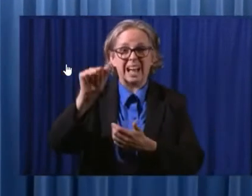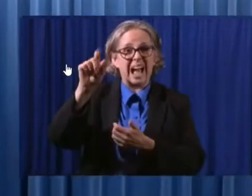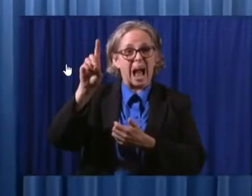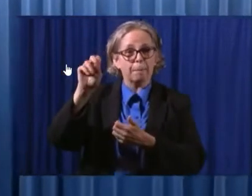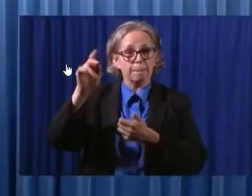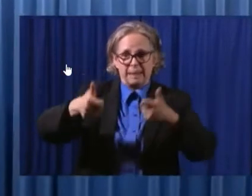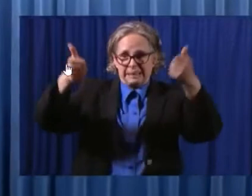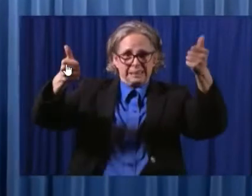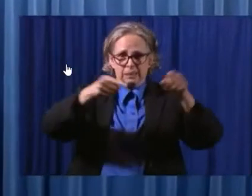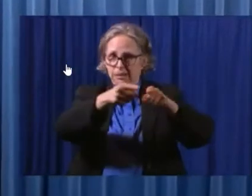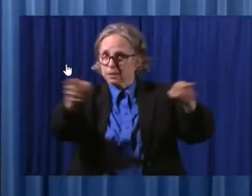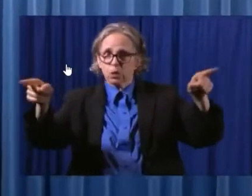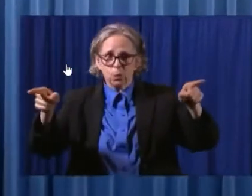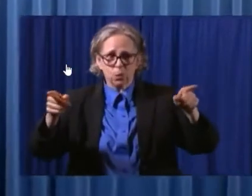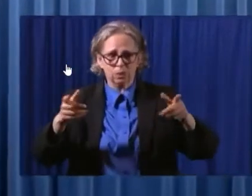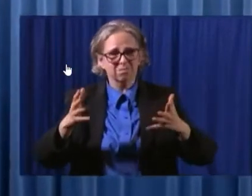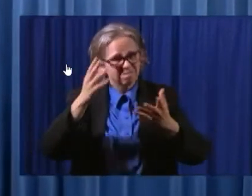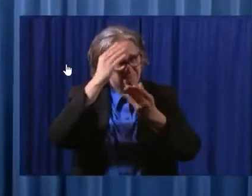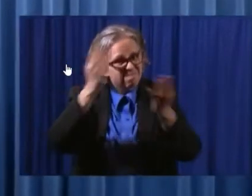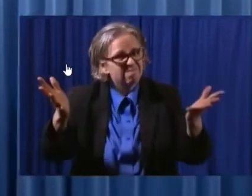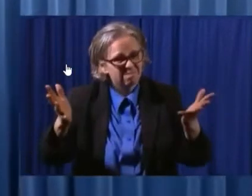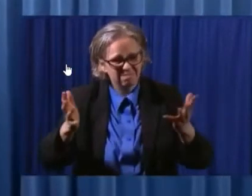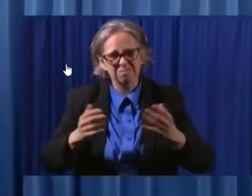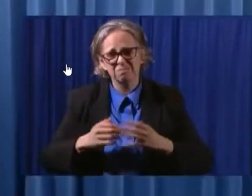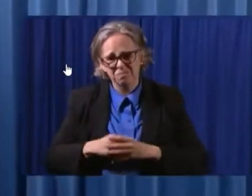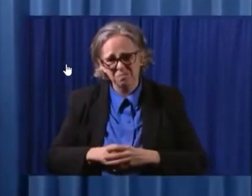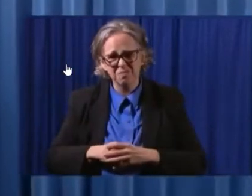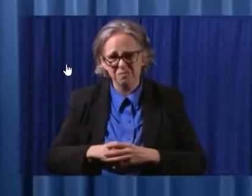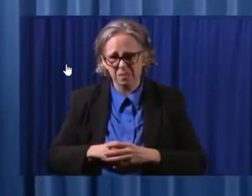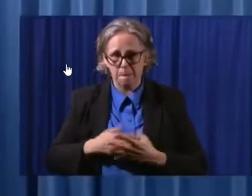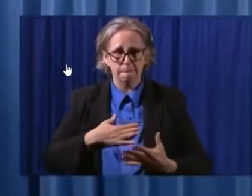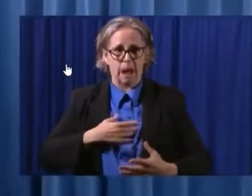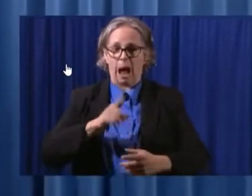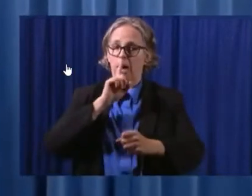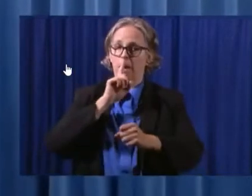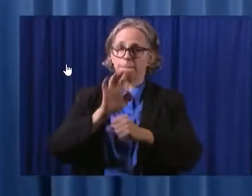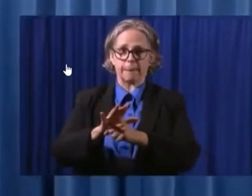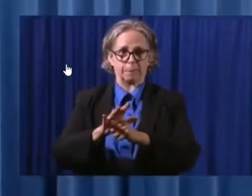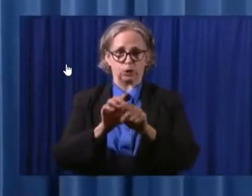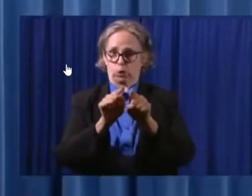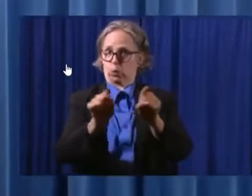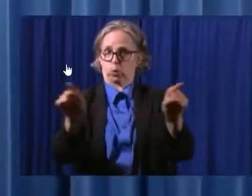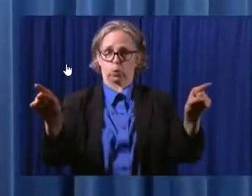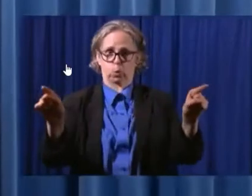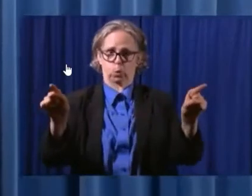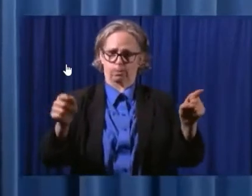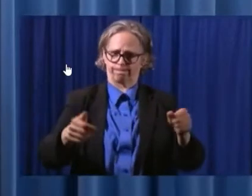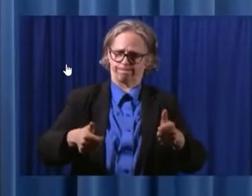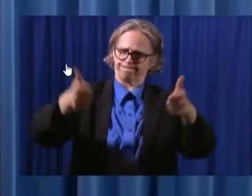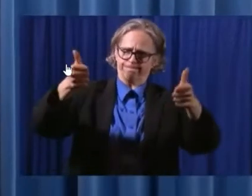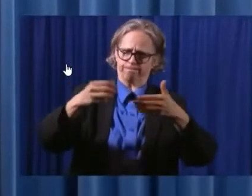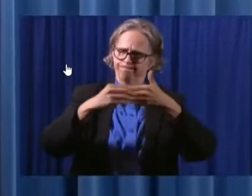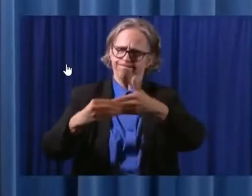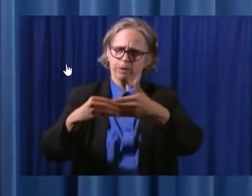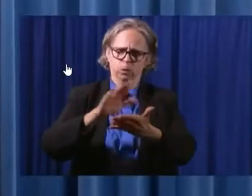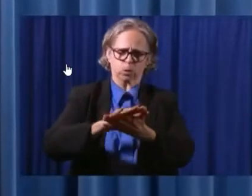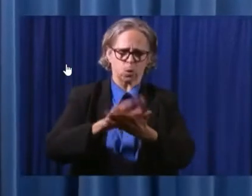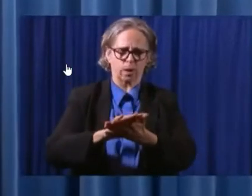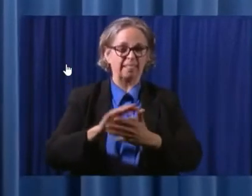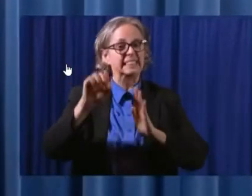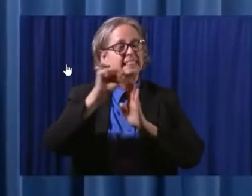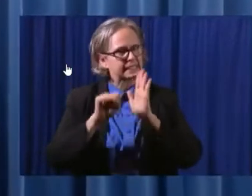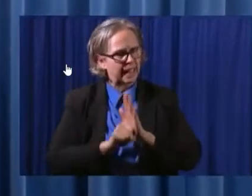My commitment to you is we will continue in our budgets in years ahead